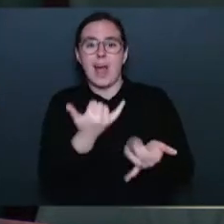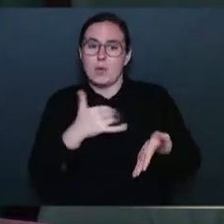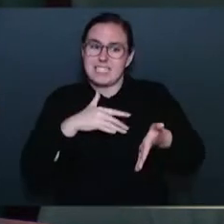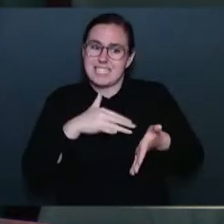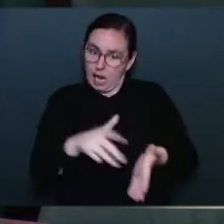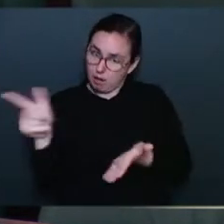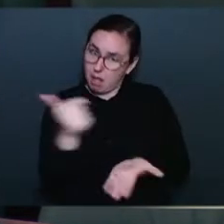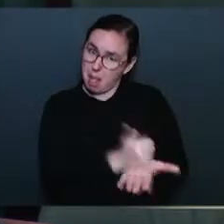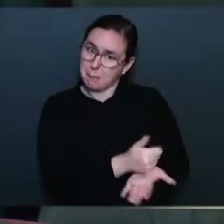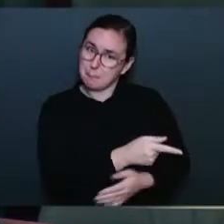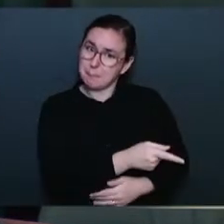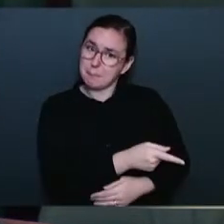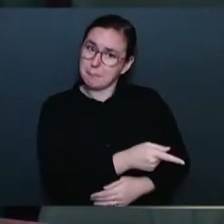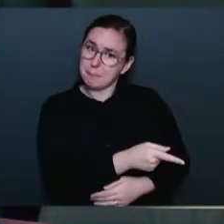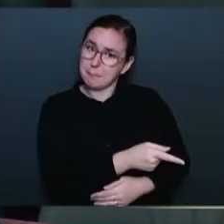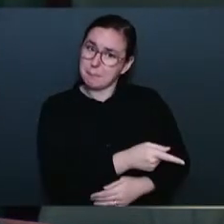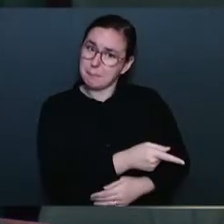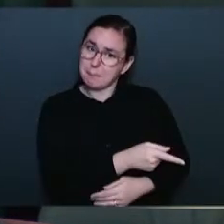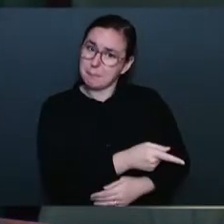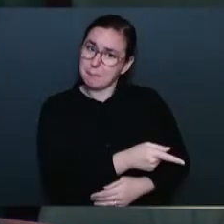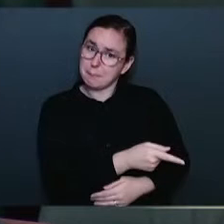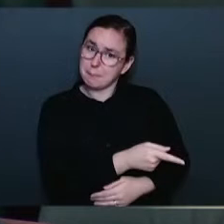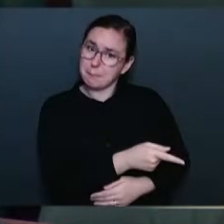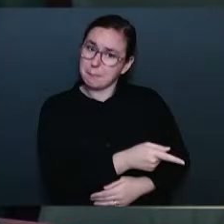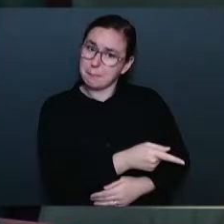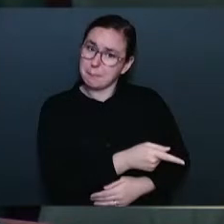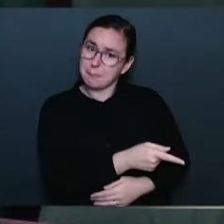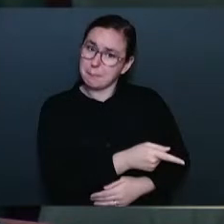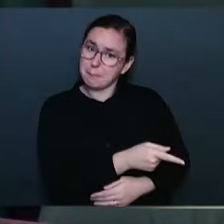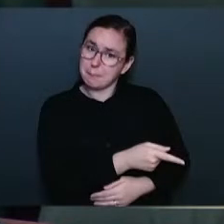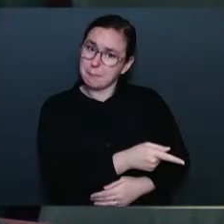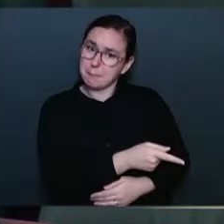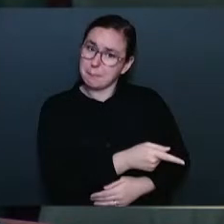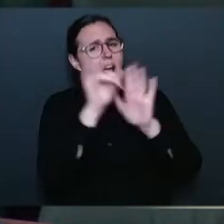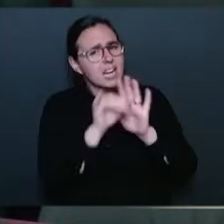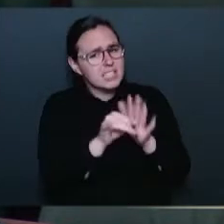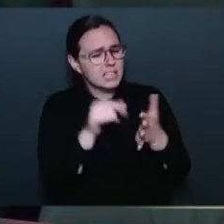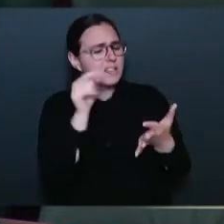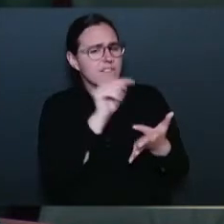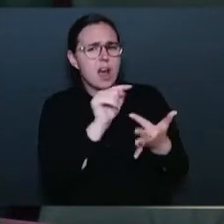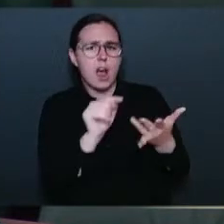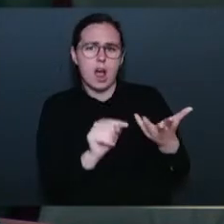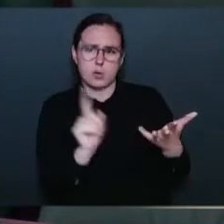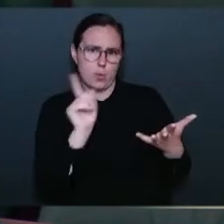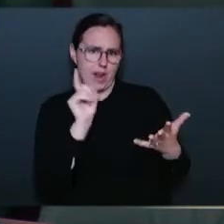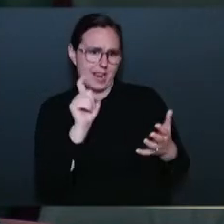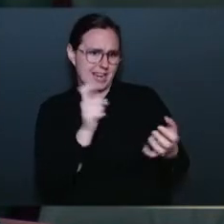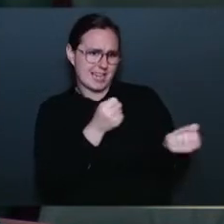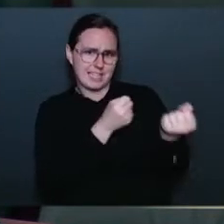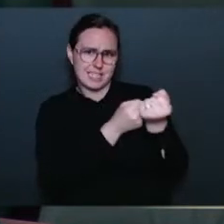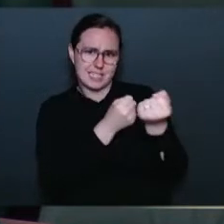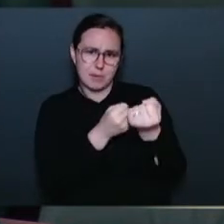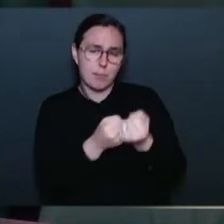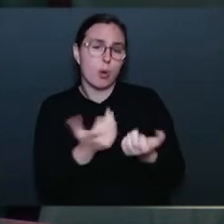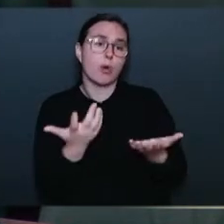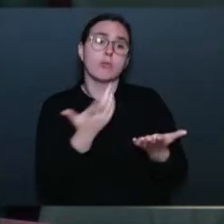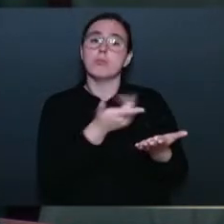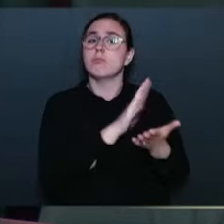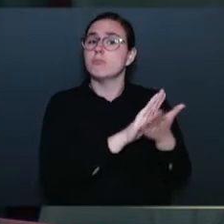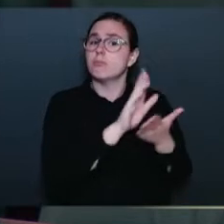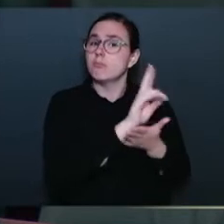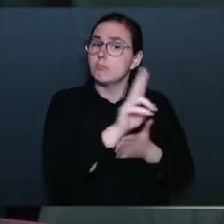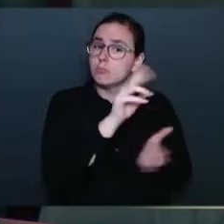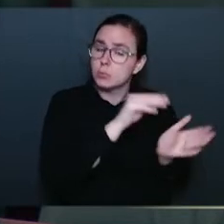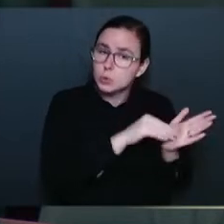identified where we have additional pressure points like post-secondary like student loan costs like tuition I've asked our utilities and affordability